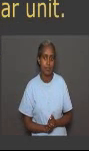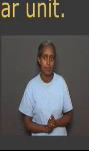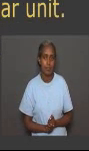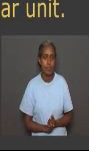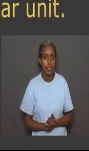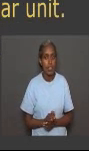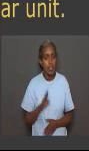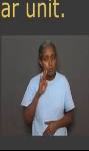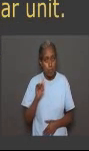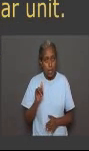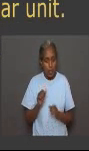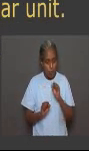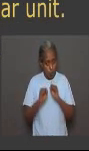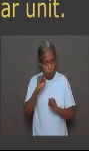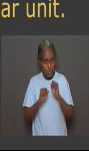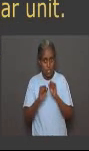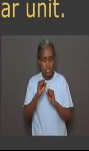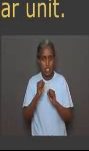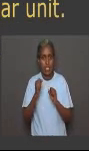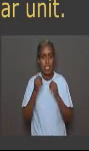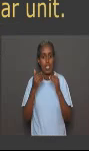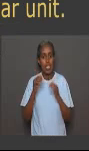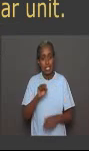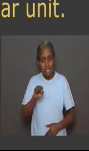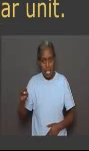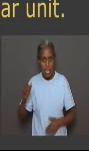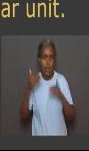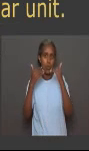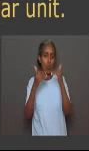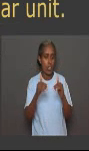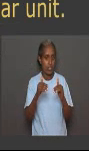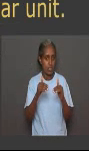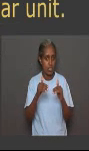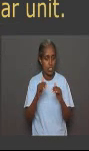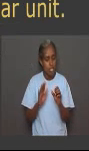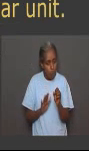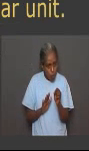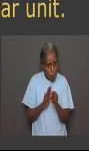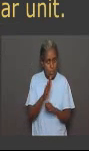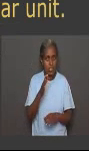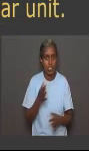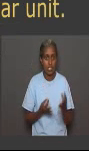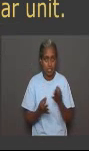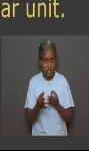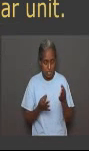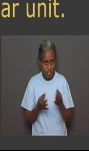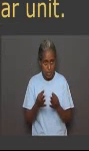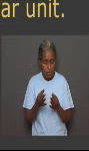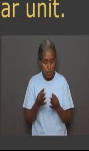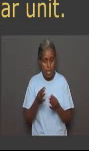By contrast, a scalar quantity is completely described by